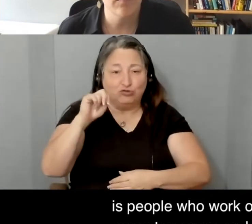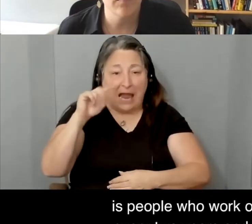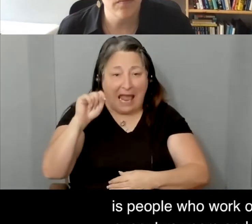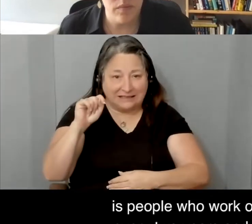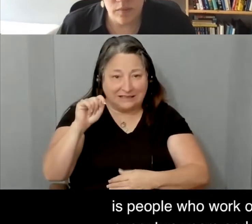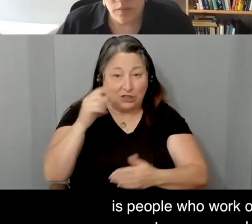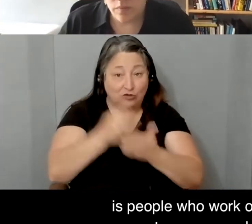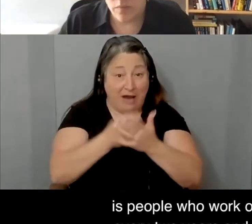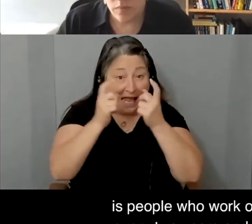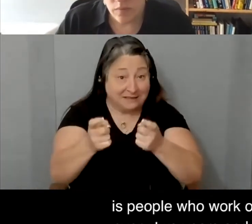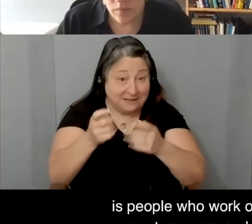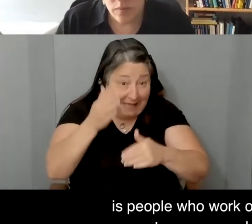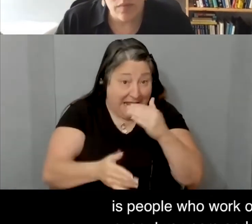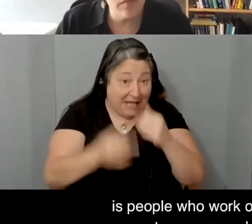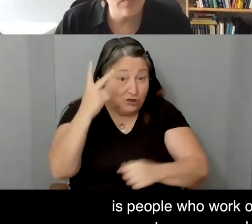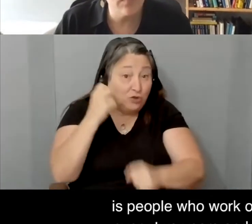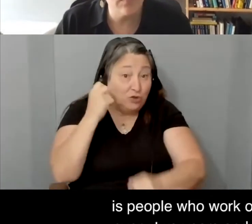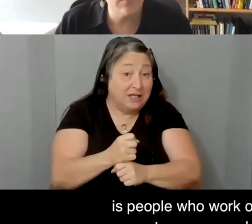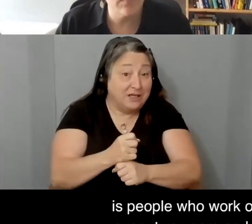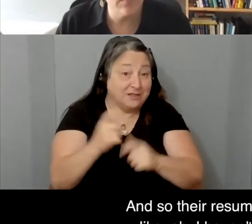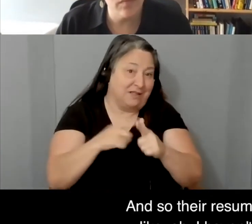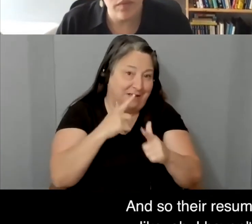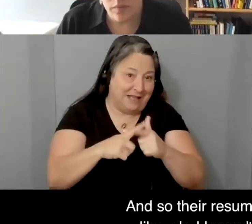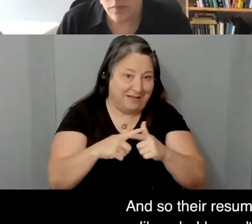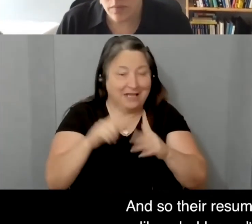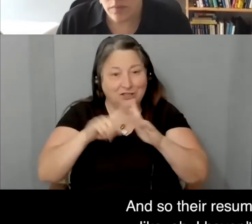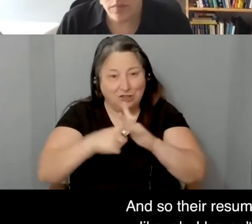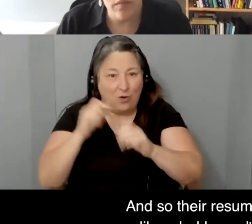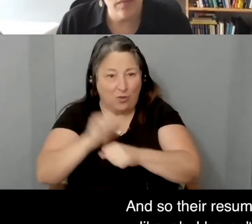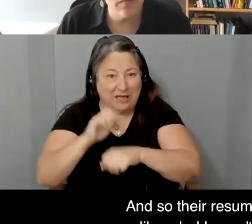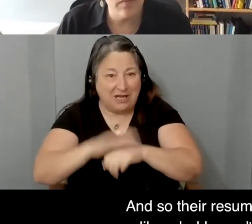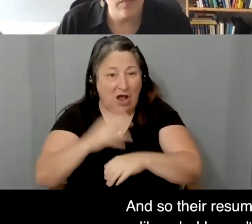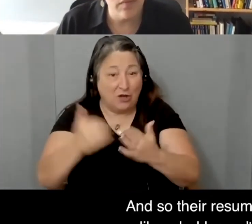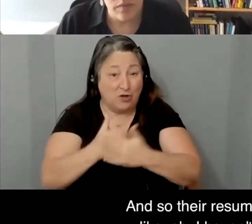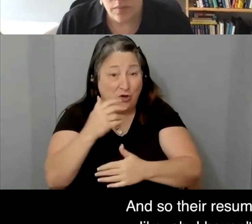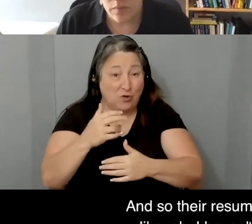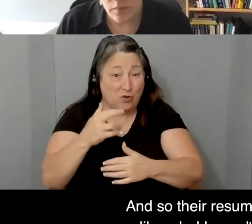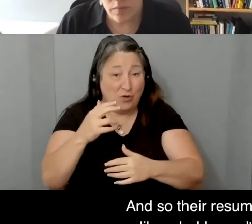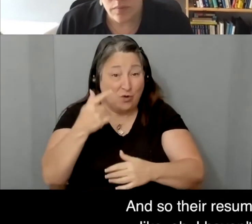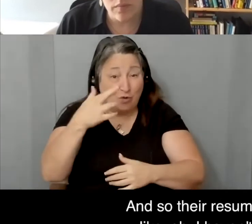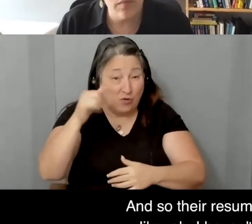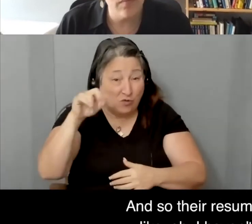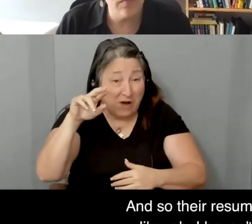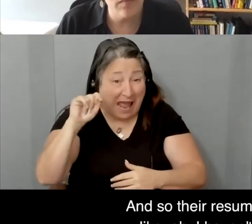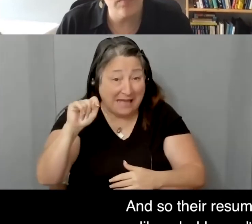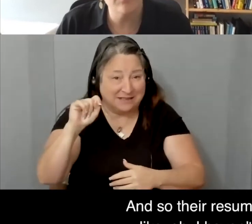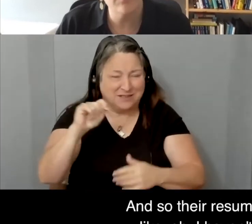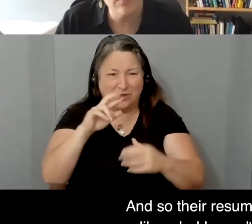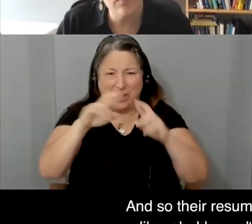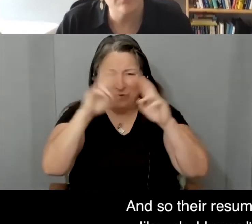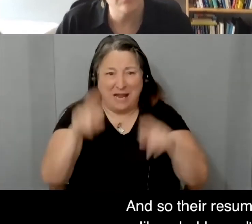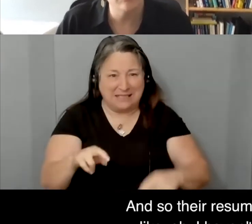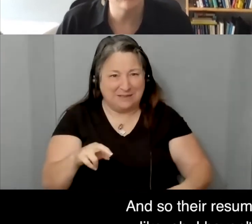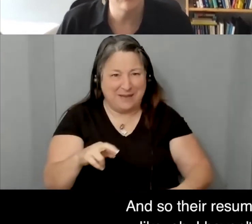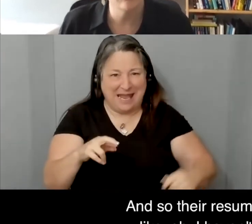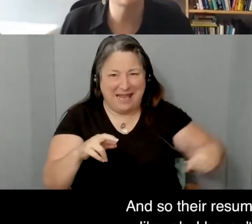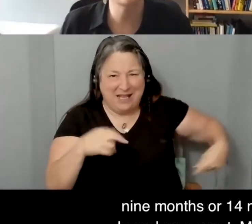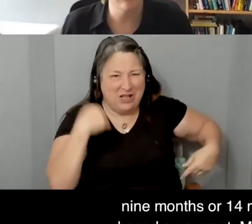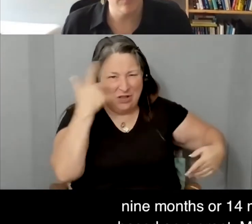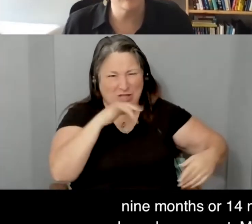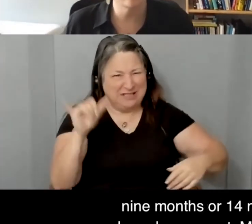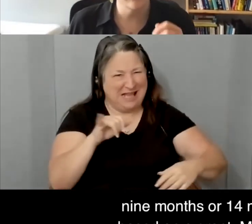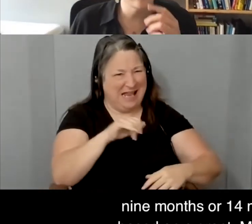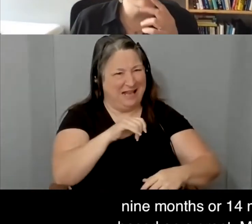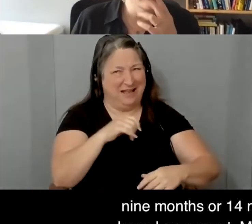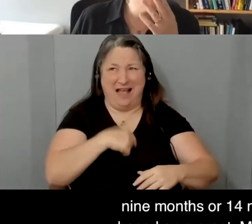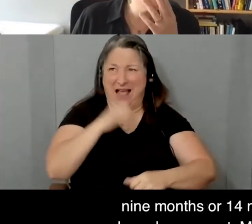end every 2 years and then they flip to a new grant. And so their resume can look very broken up, like, oh, I haven't held a job for more than